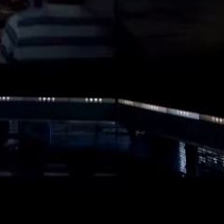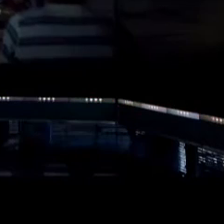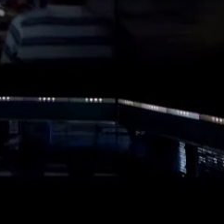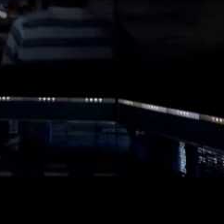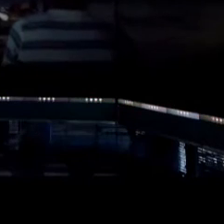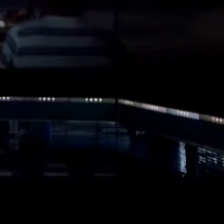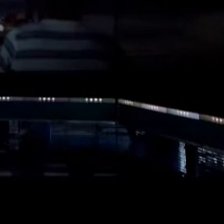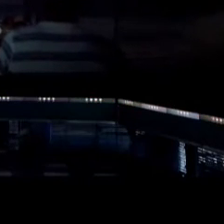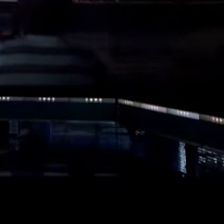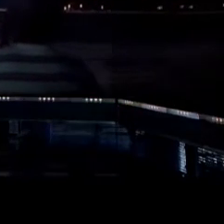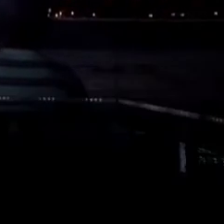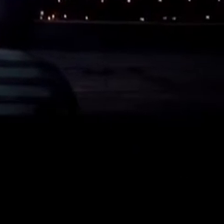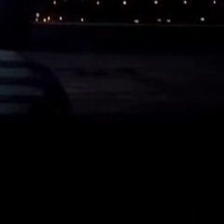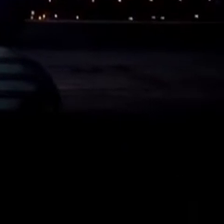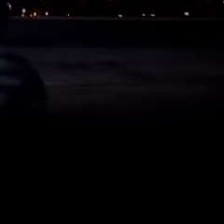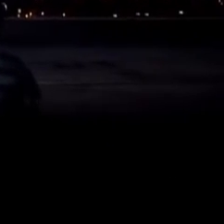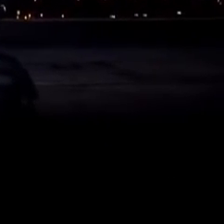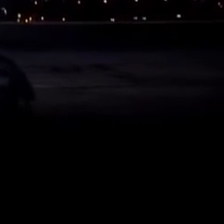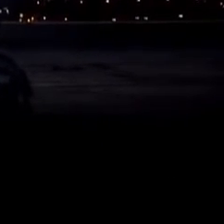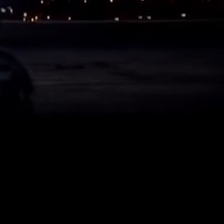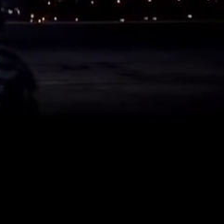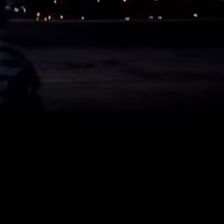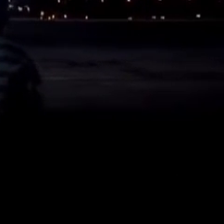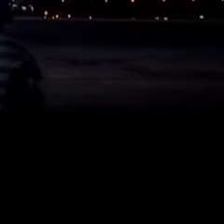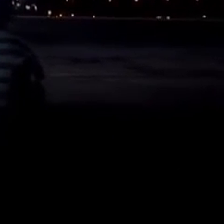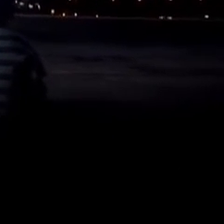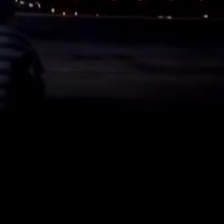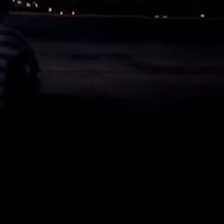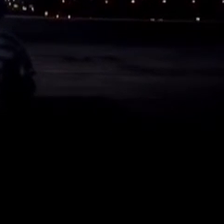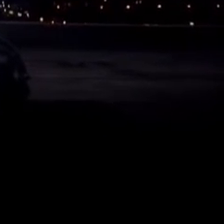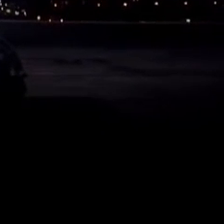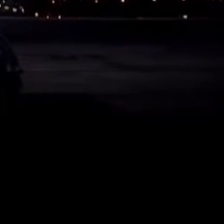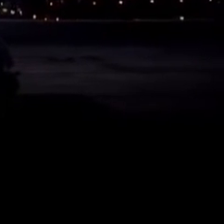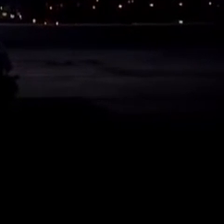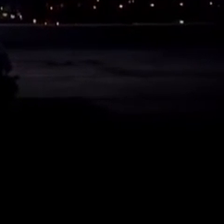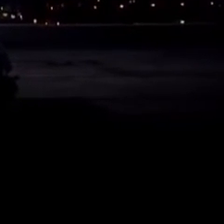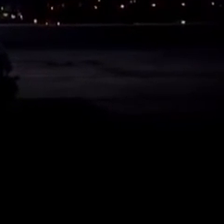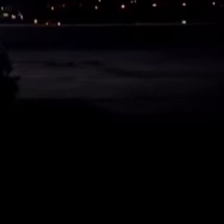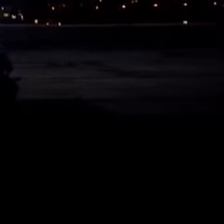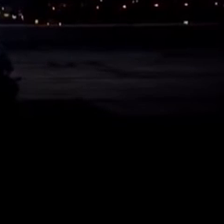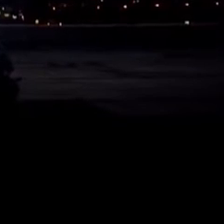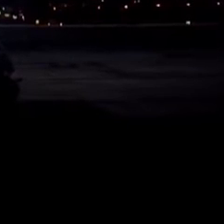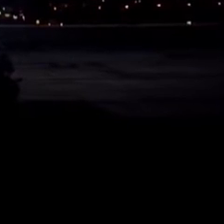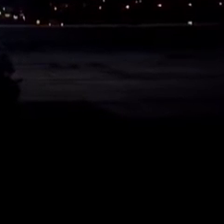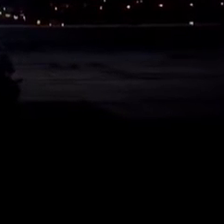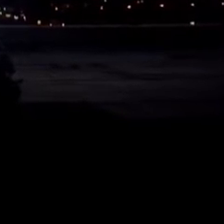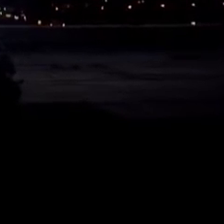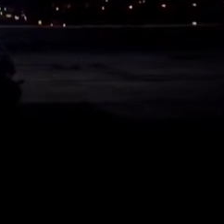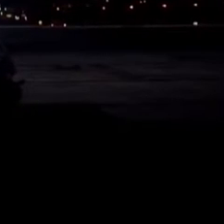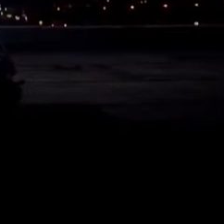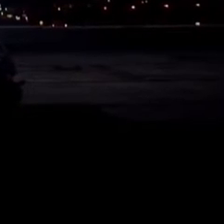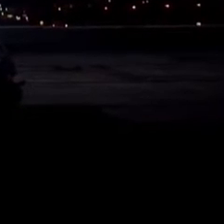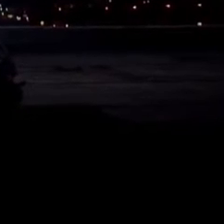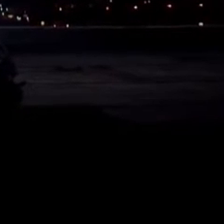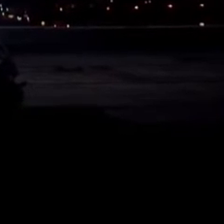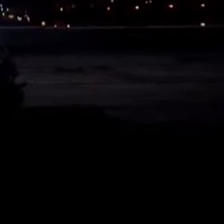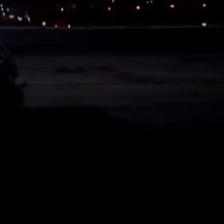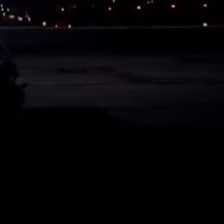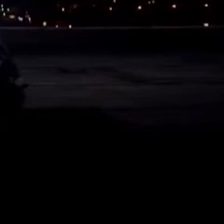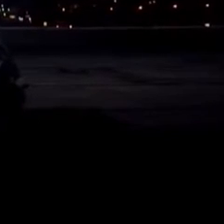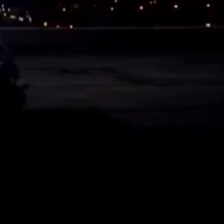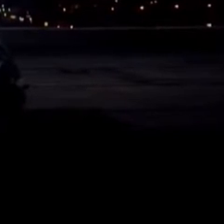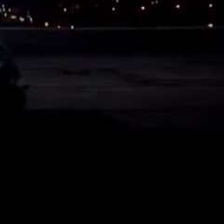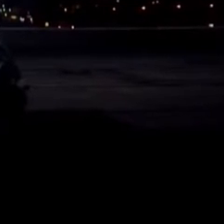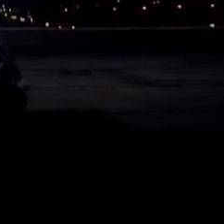here, we're live on TV R1. Only on SABC 1. Msanzi, for sure. It's my life, you